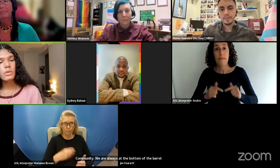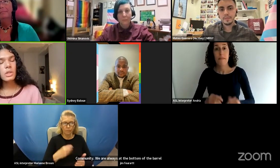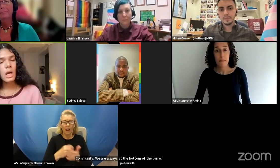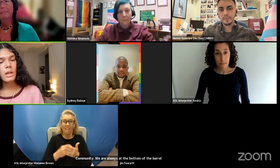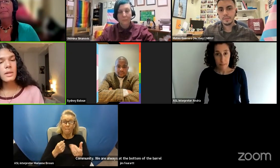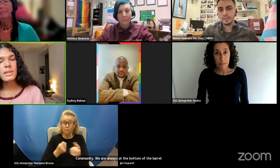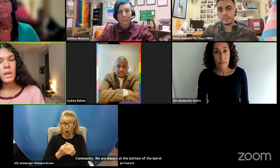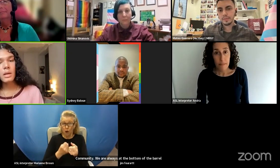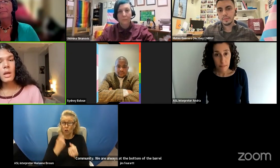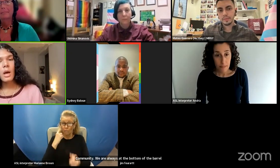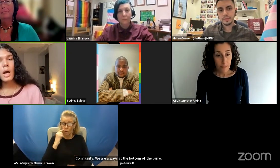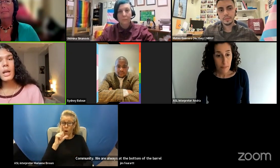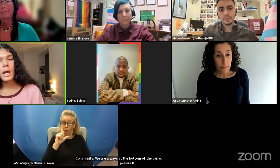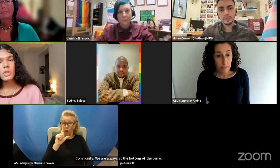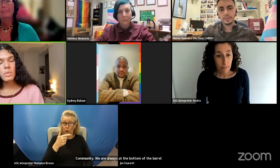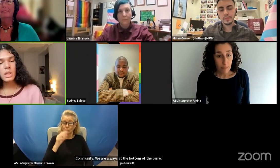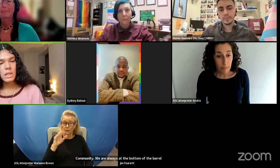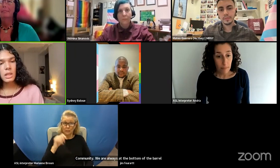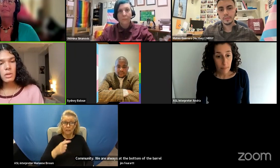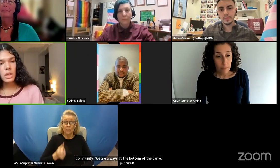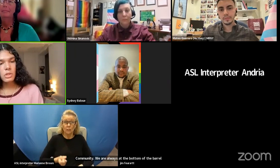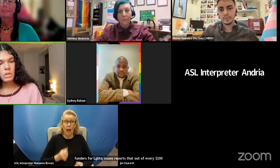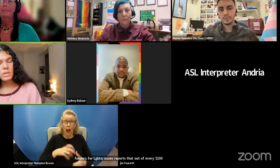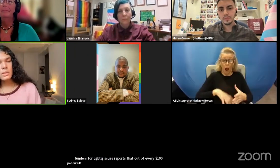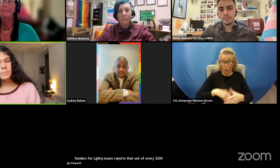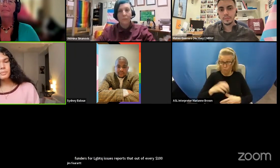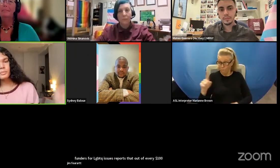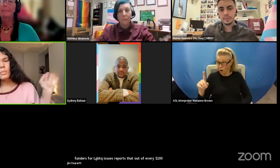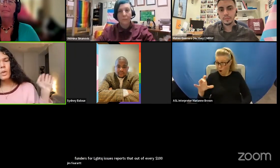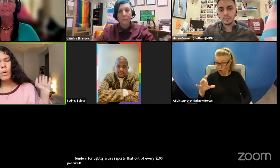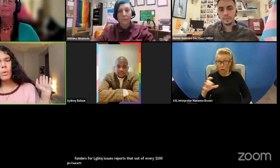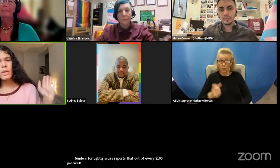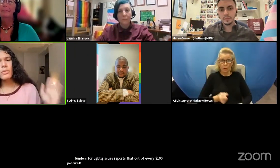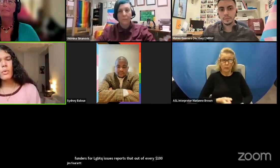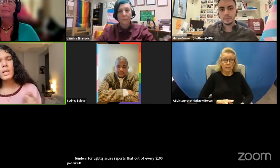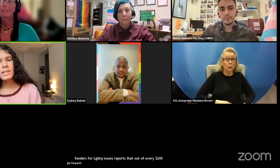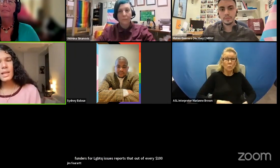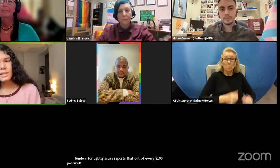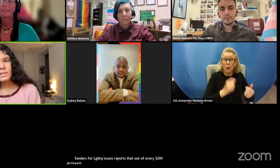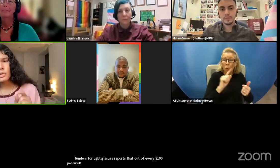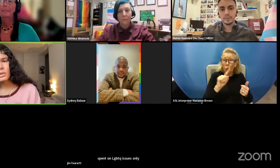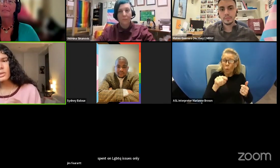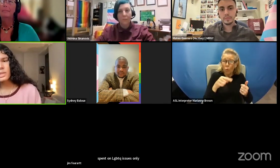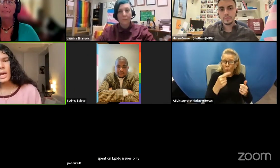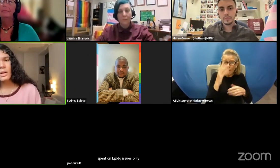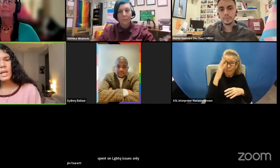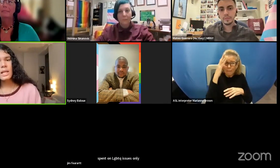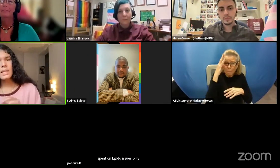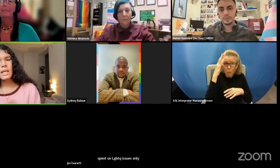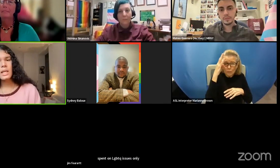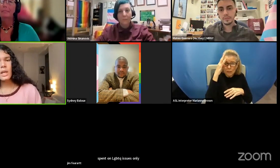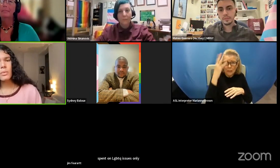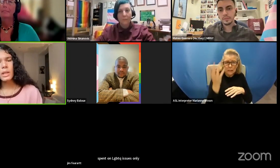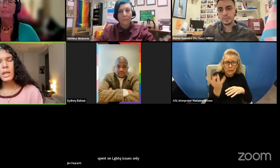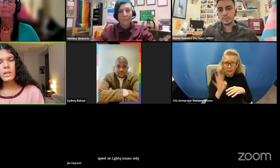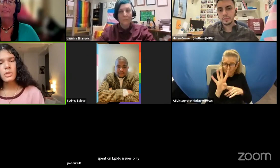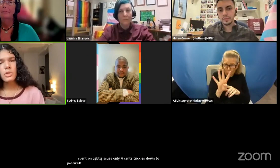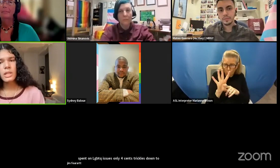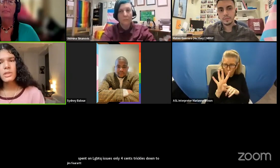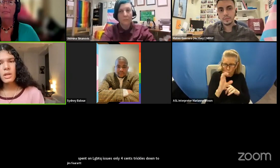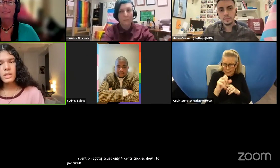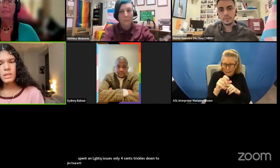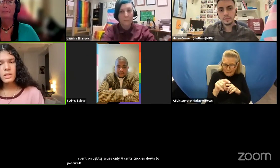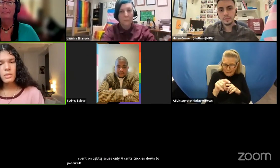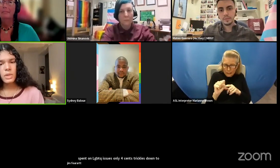every $100 spent on LGBTQ issues, only 4 cents trickles down to anything related